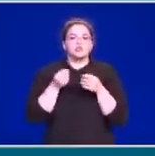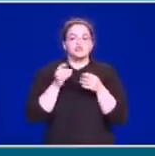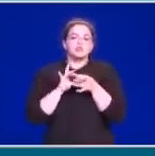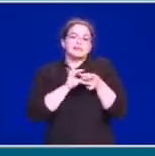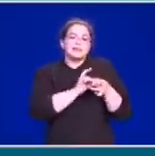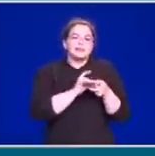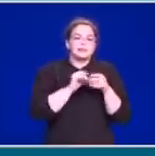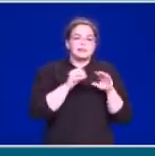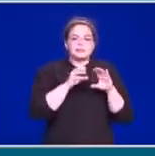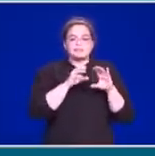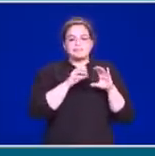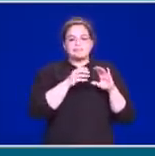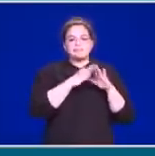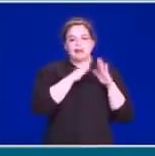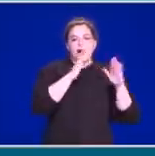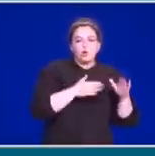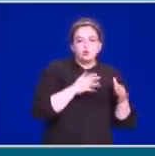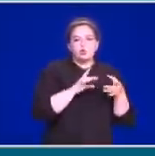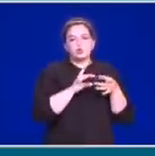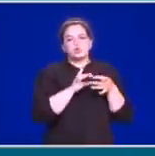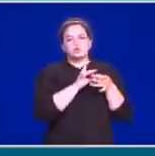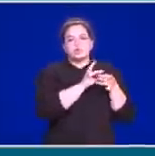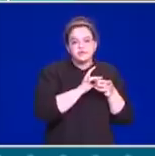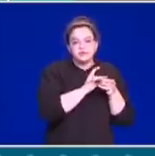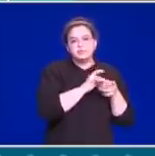family formation and the like.